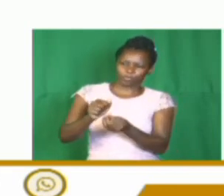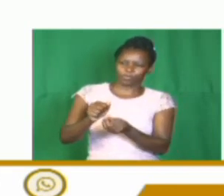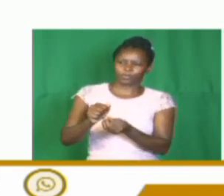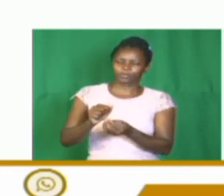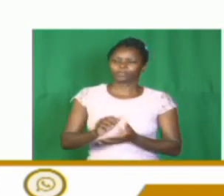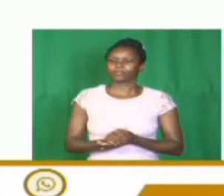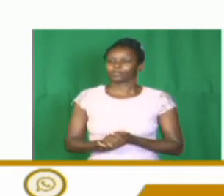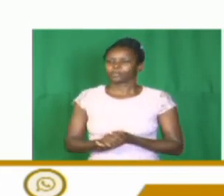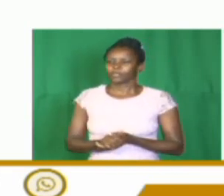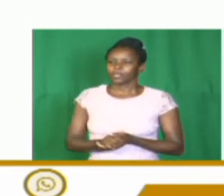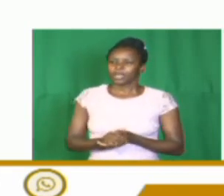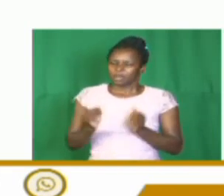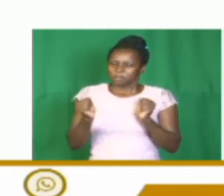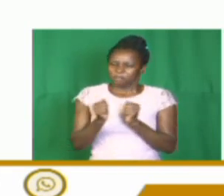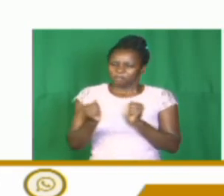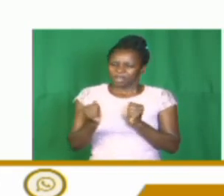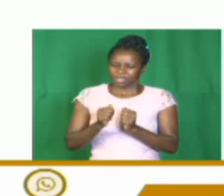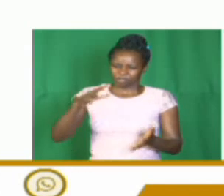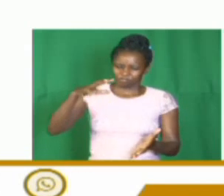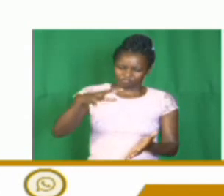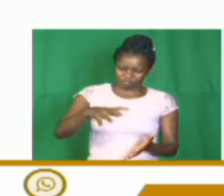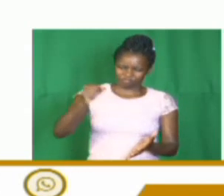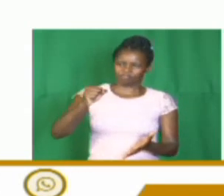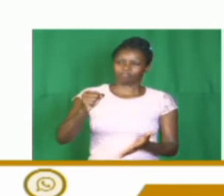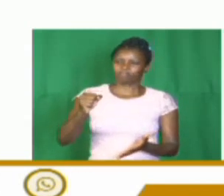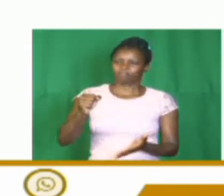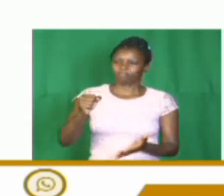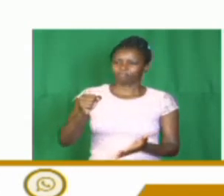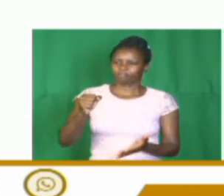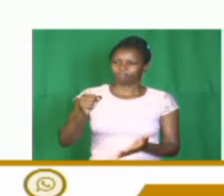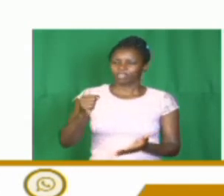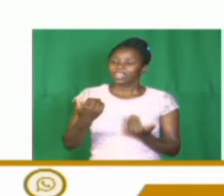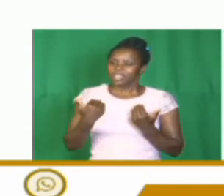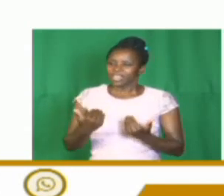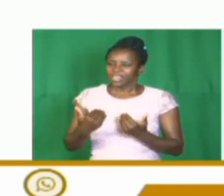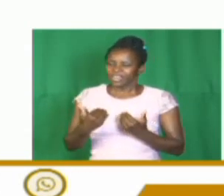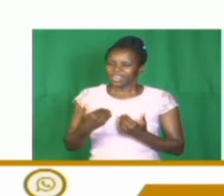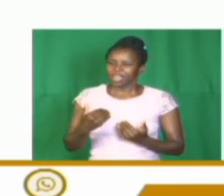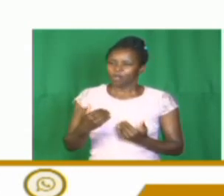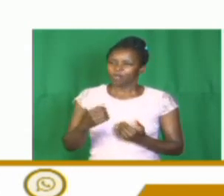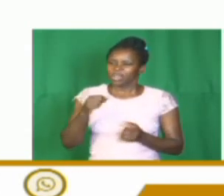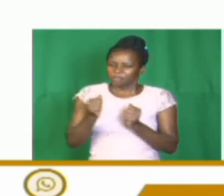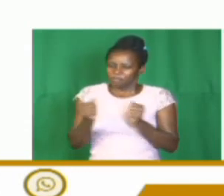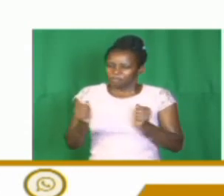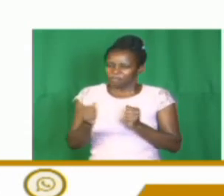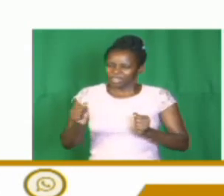attracted by the magnets because these nails are magnetic. So they are now attracted by the